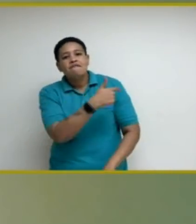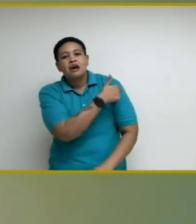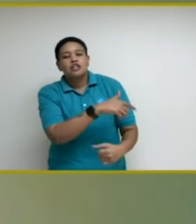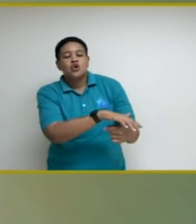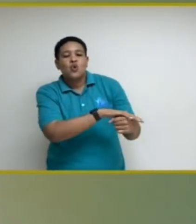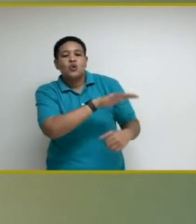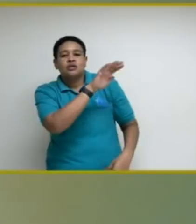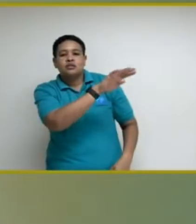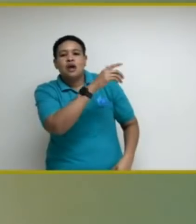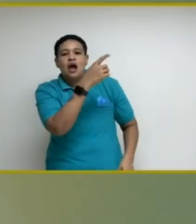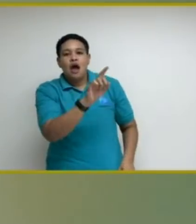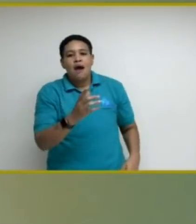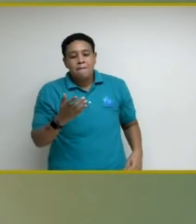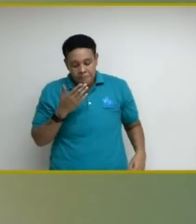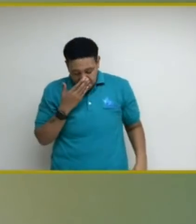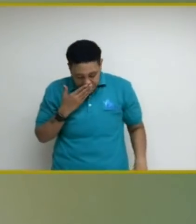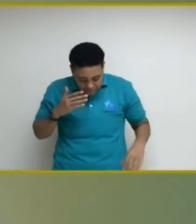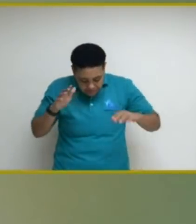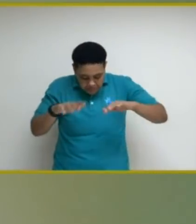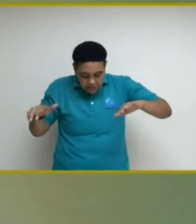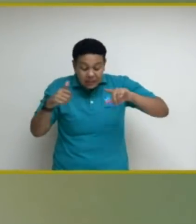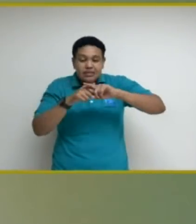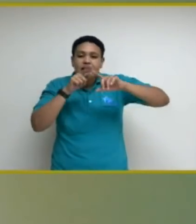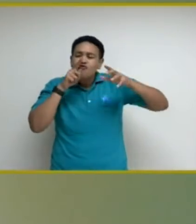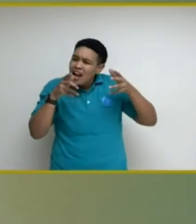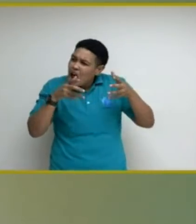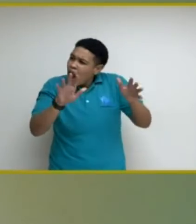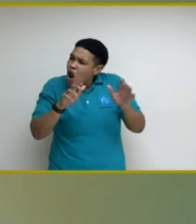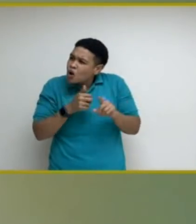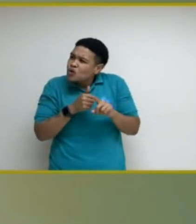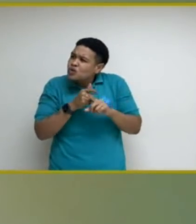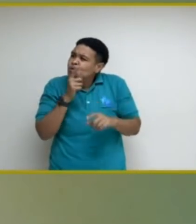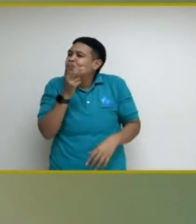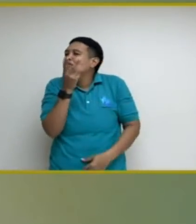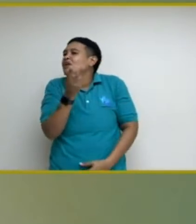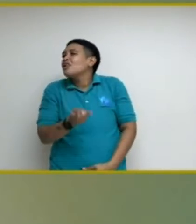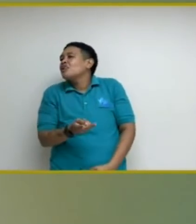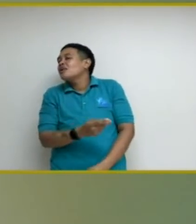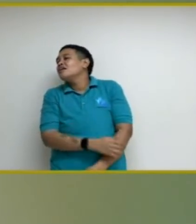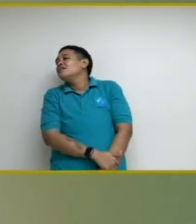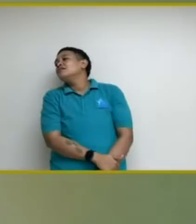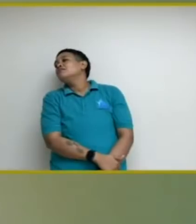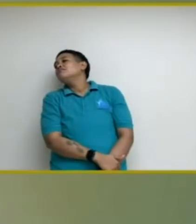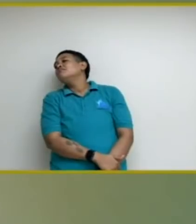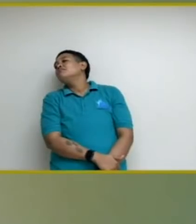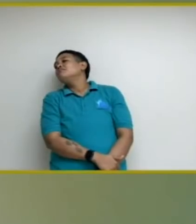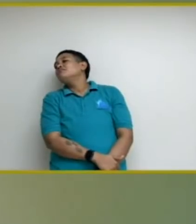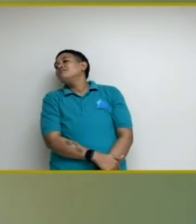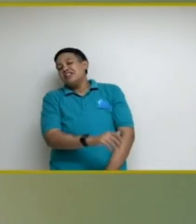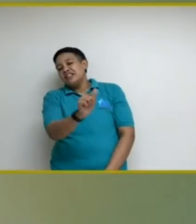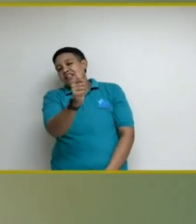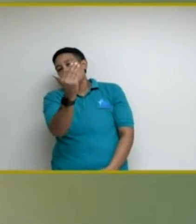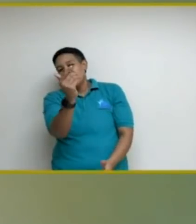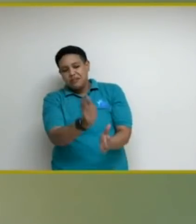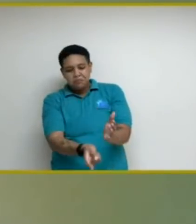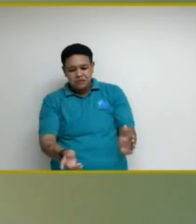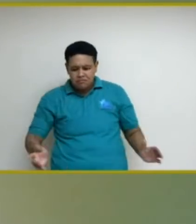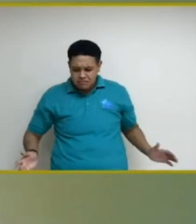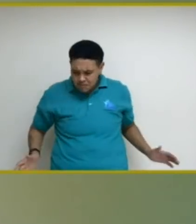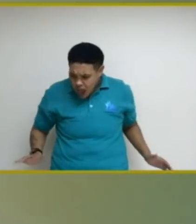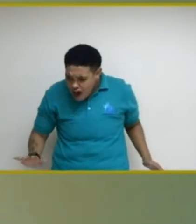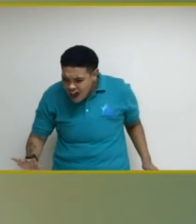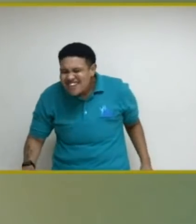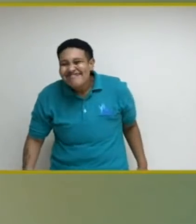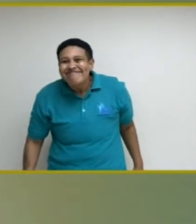vaccination site. Children were allowed to lie down, and in 10, 15 minutes, they were